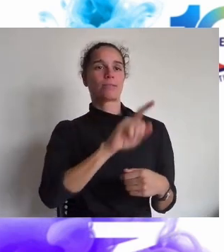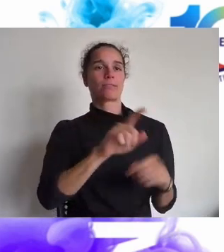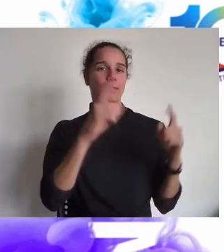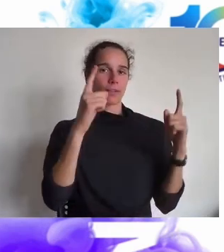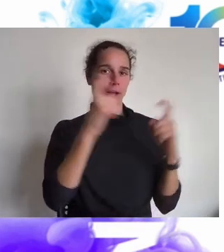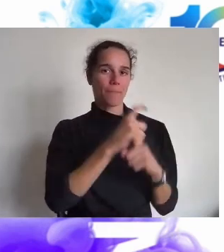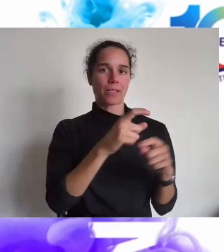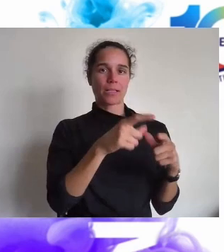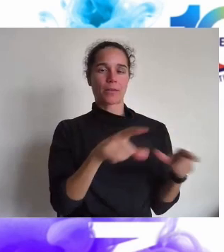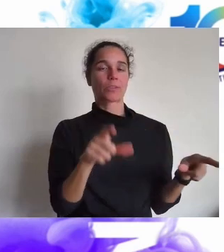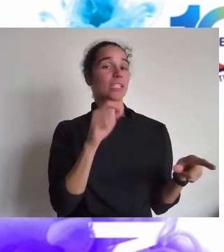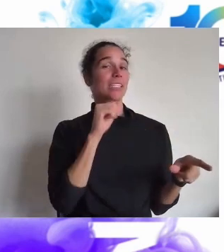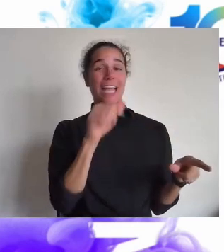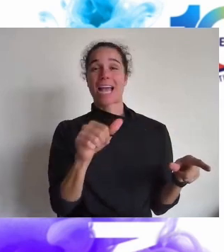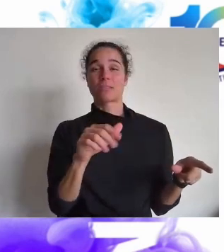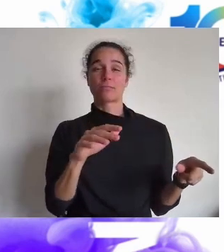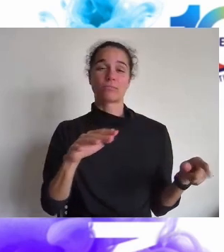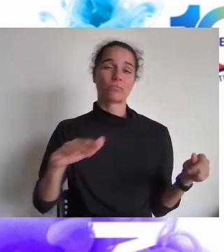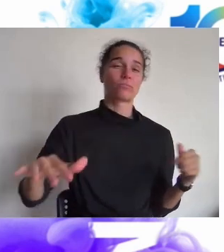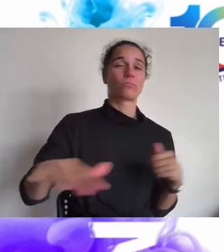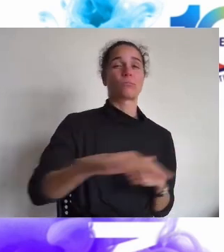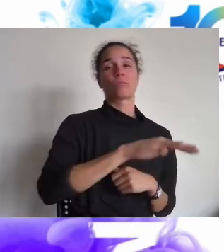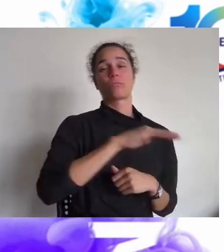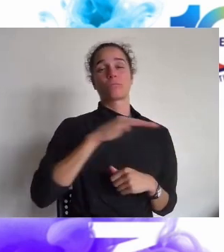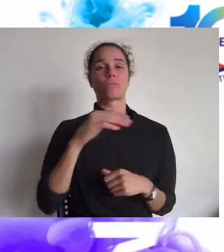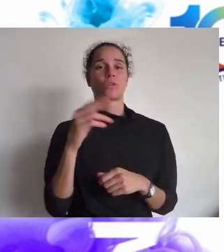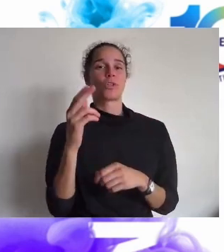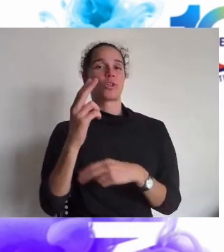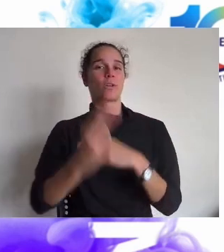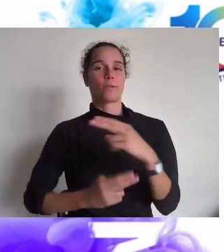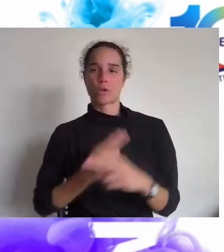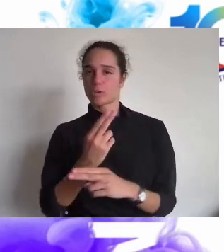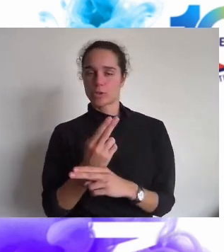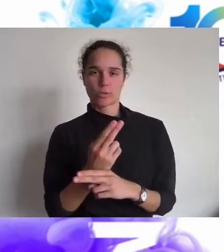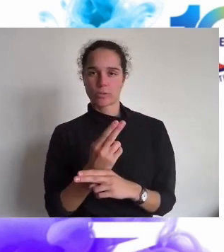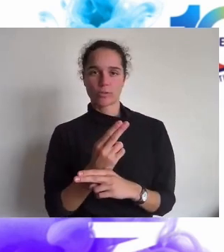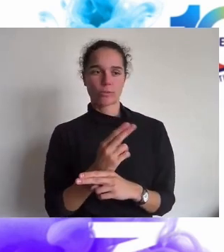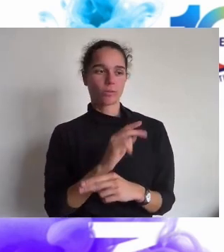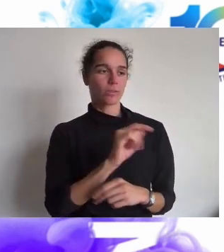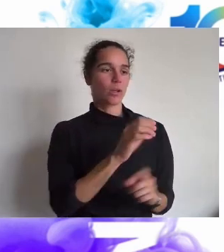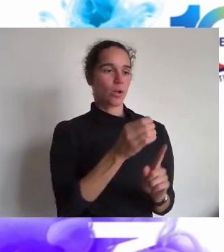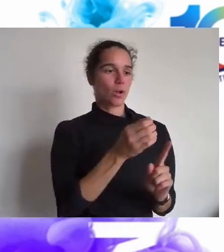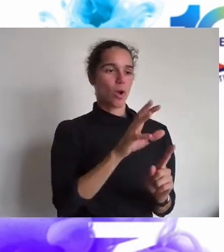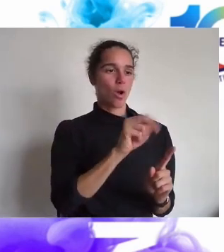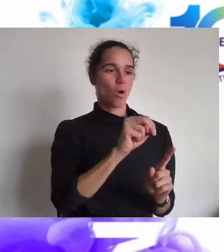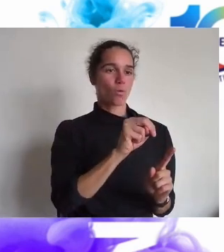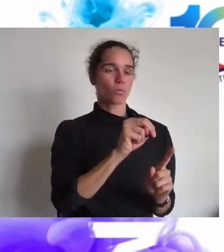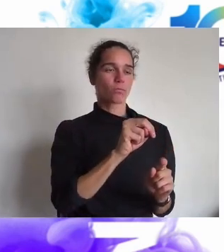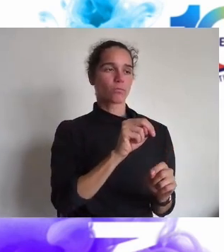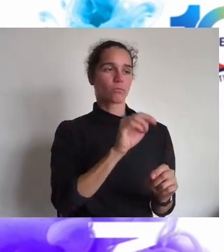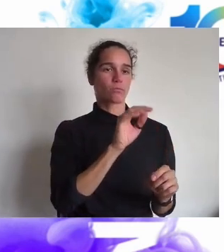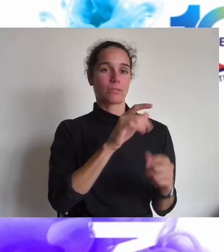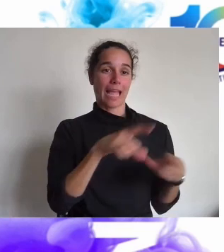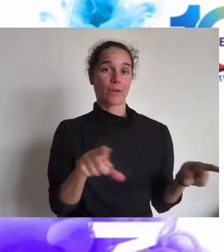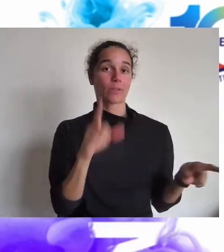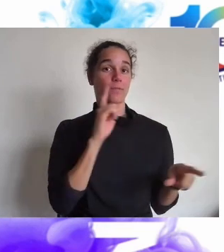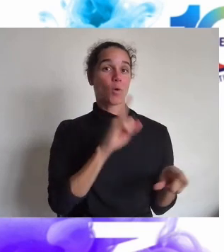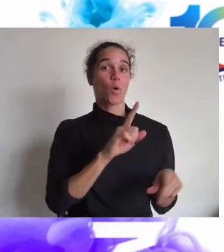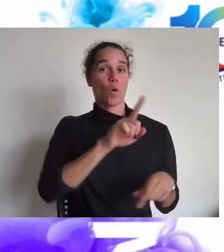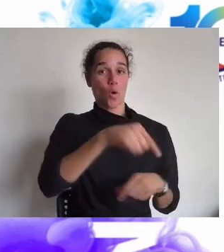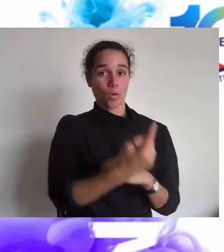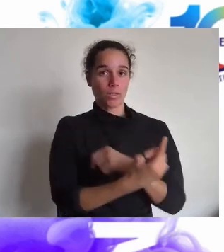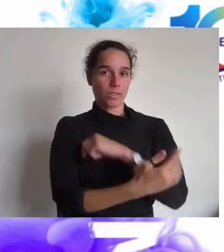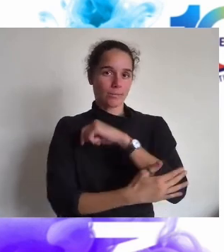The American Sign Language is owned to America, which is the United States of America. Each